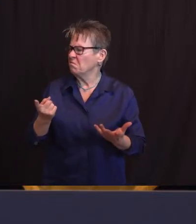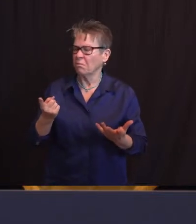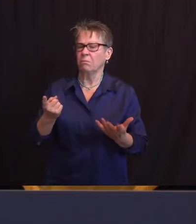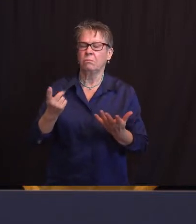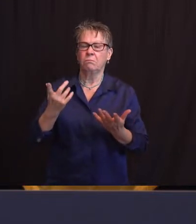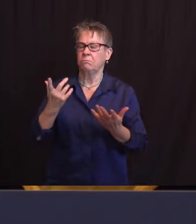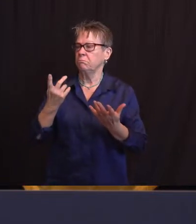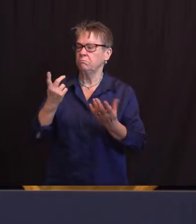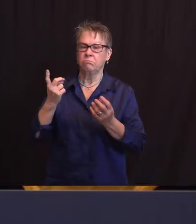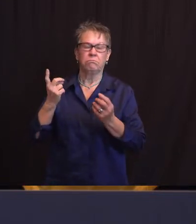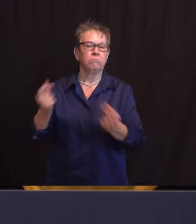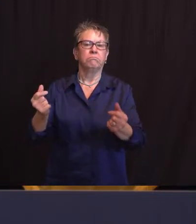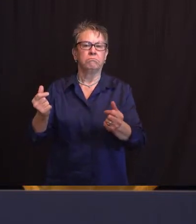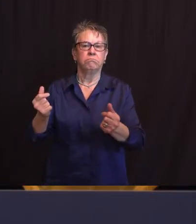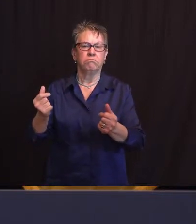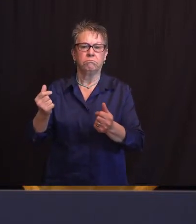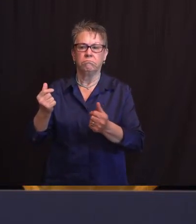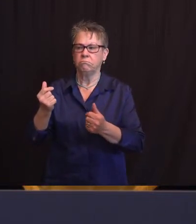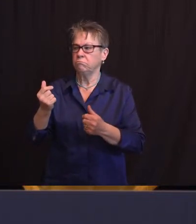was a great guy, and yep.